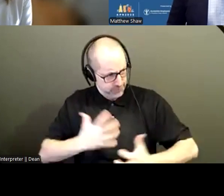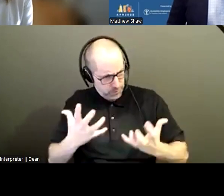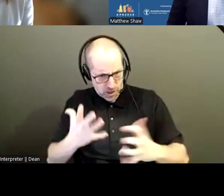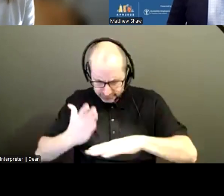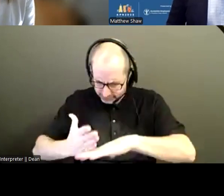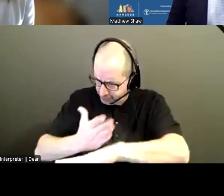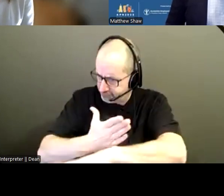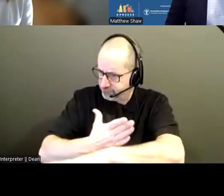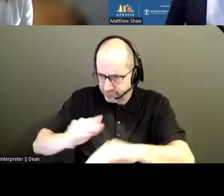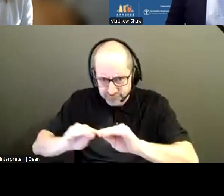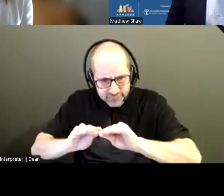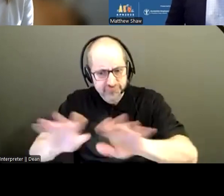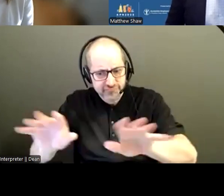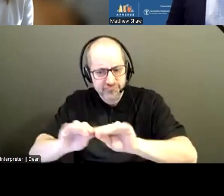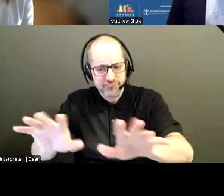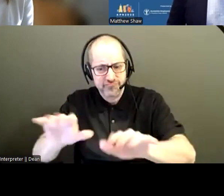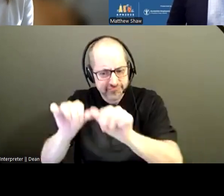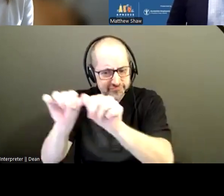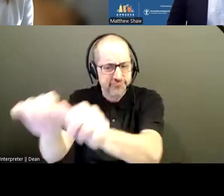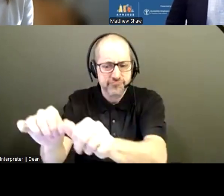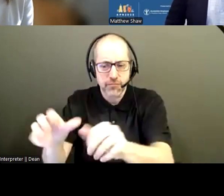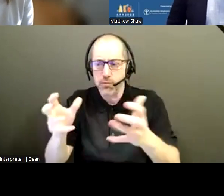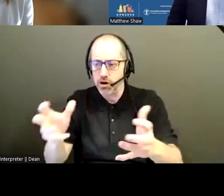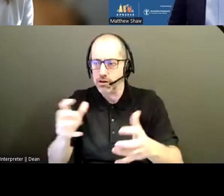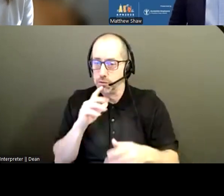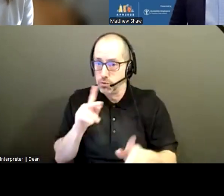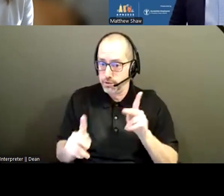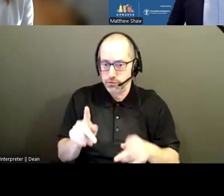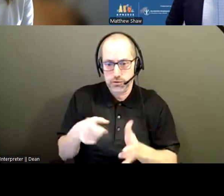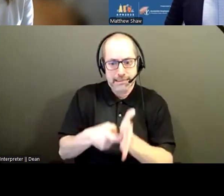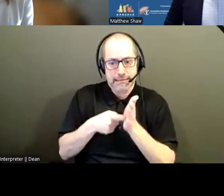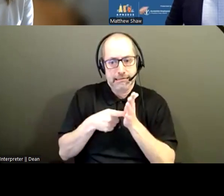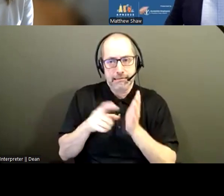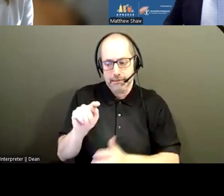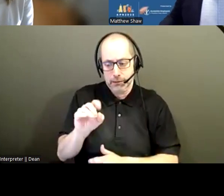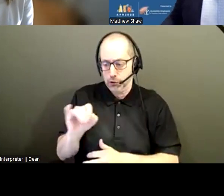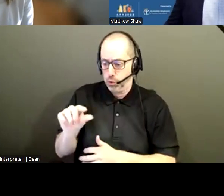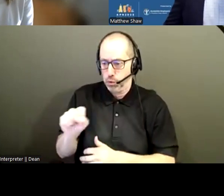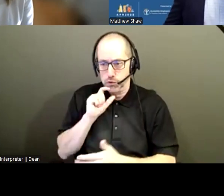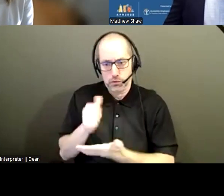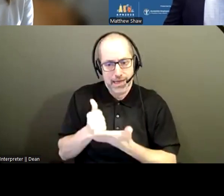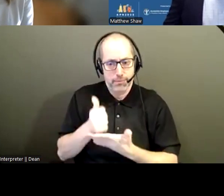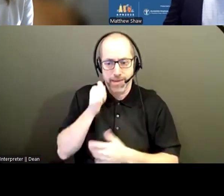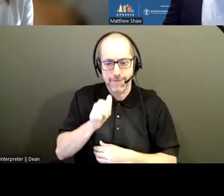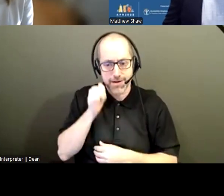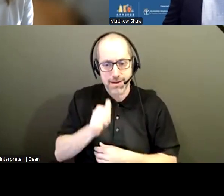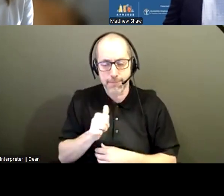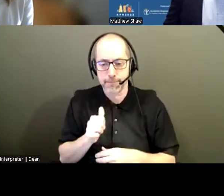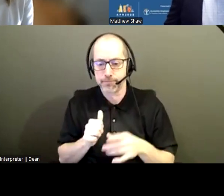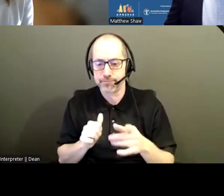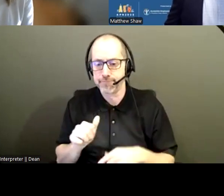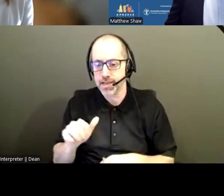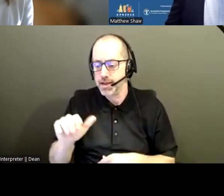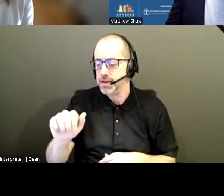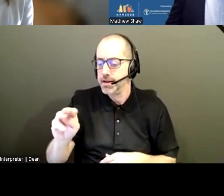have those tangible tools that might be able to help us in our everyday practice. Yeah, I think Kathy, it could be,